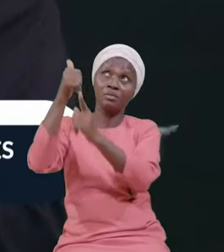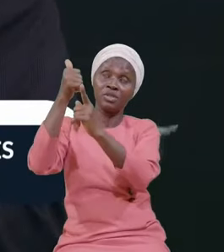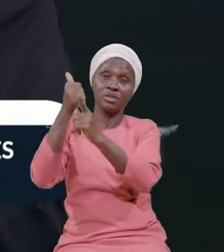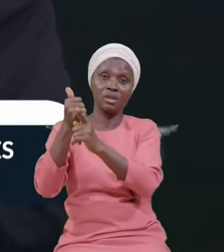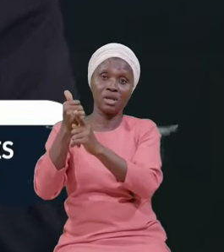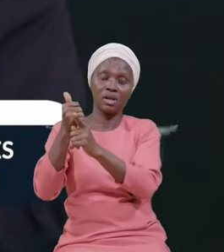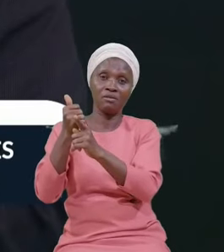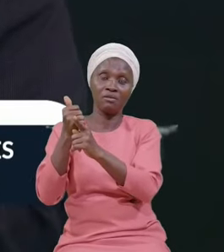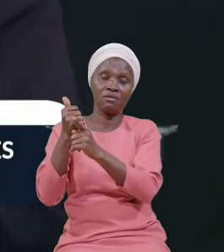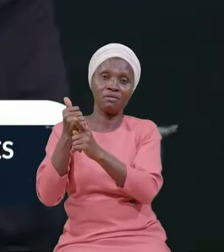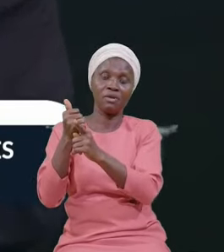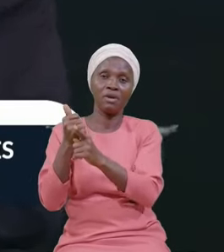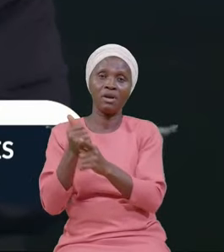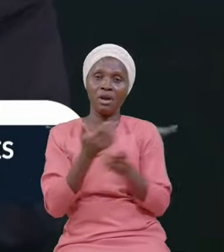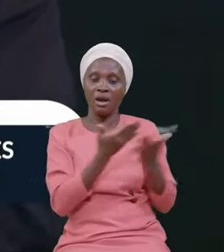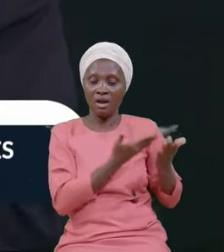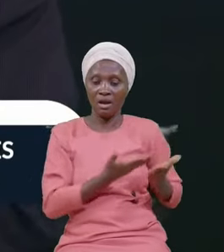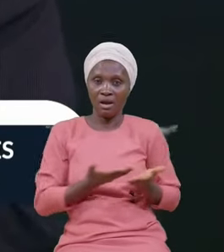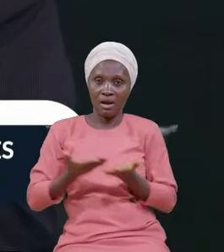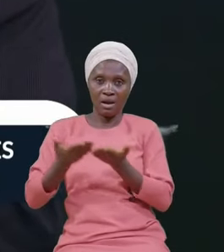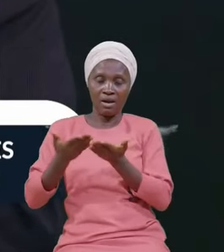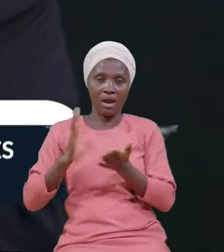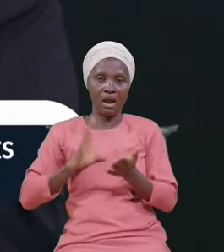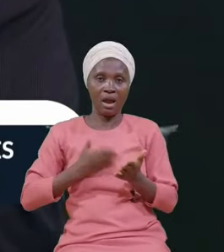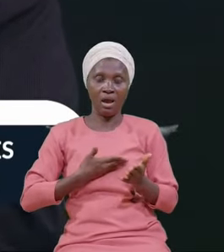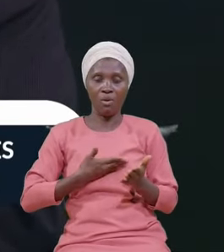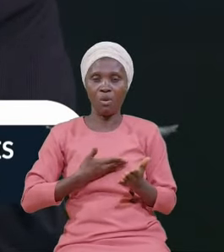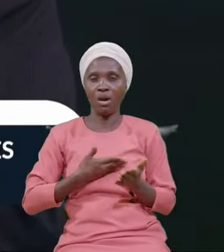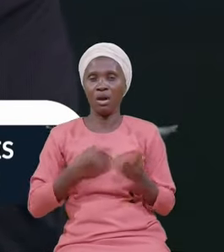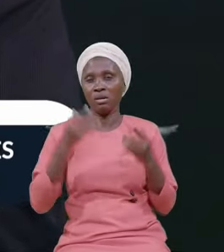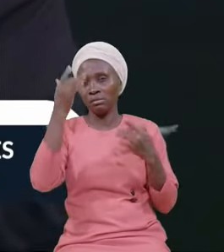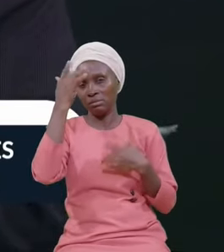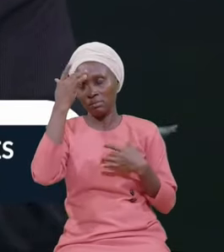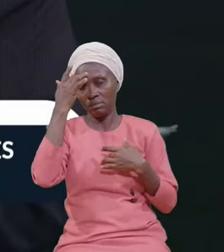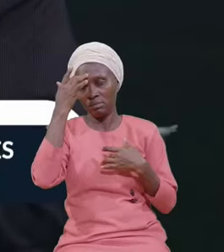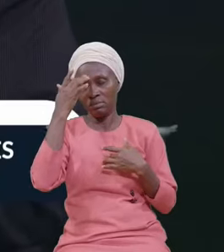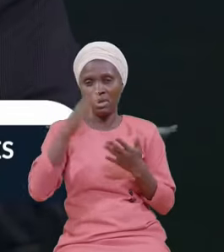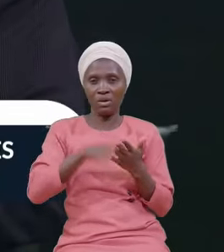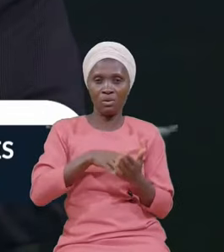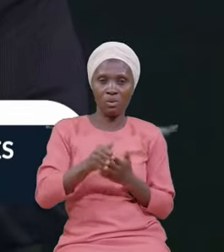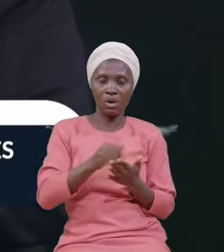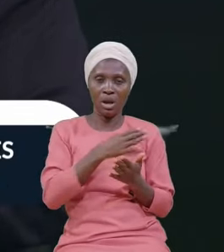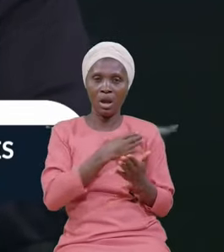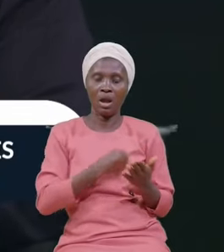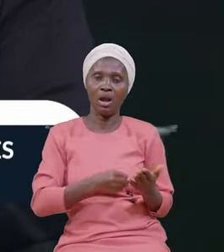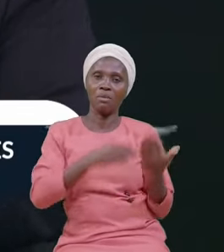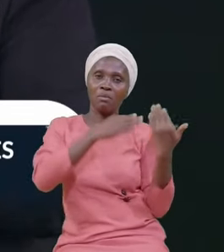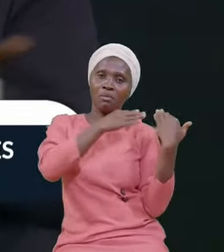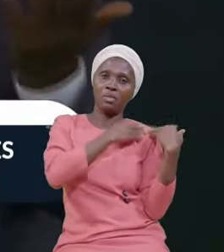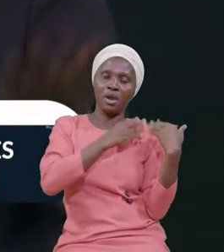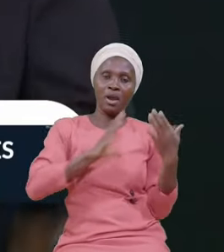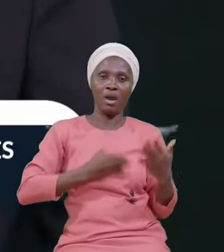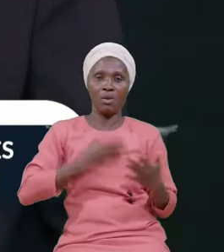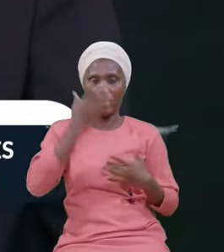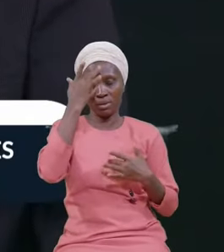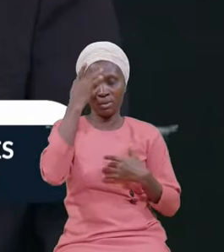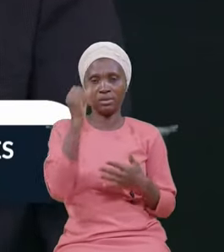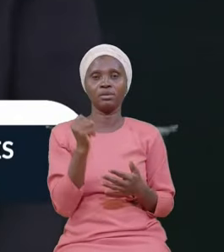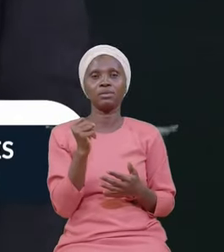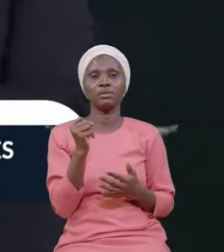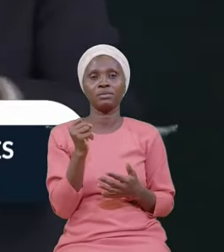our sicknesses we told in Acts chapter 10 verse 38 how